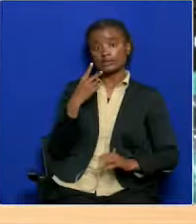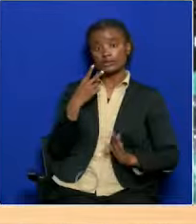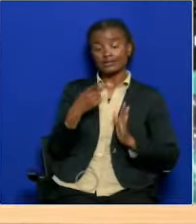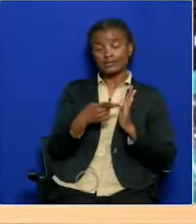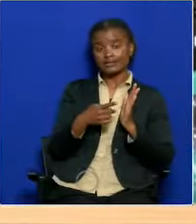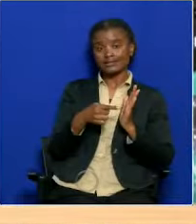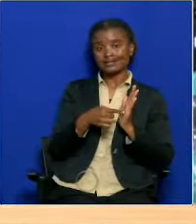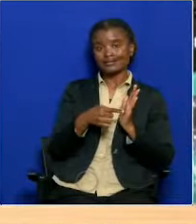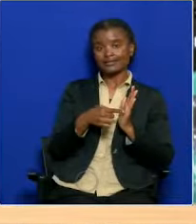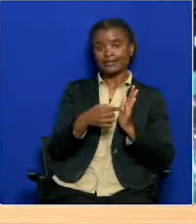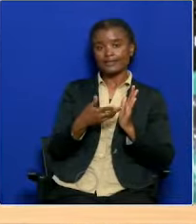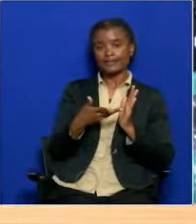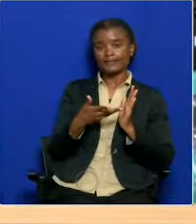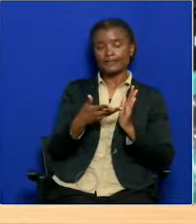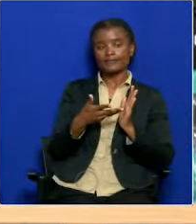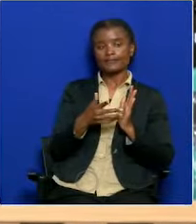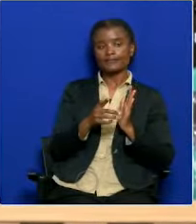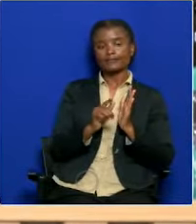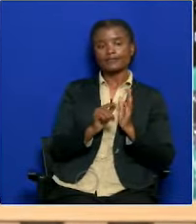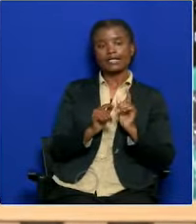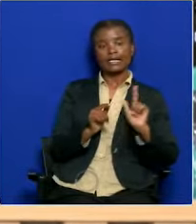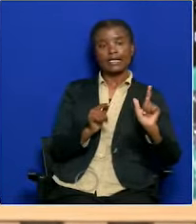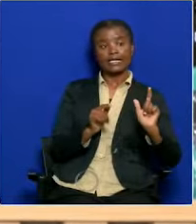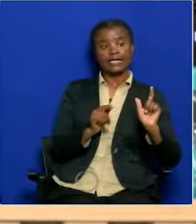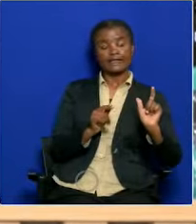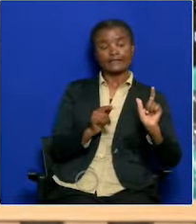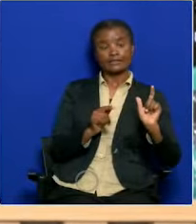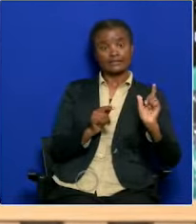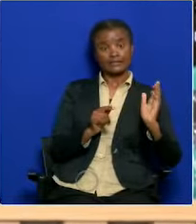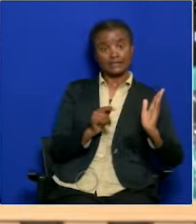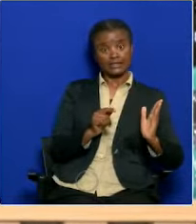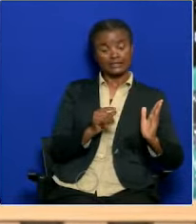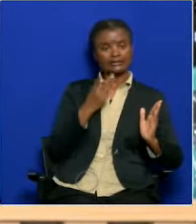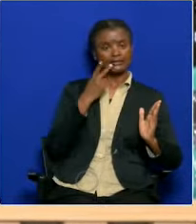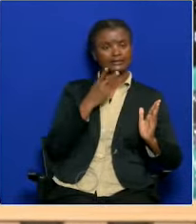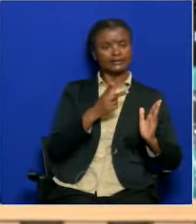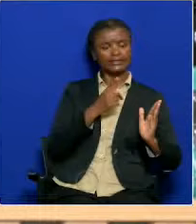left side, you see the name.